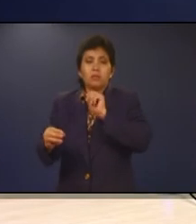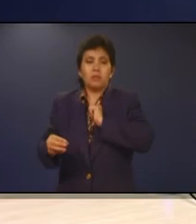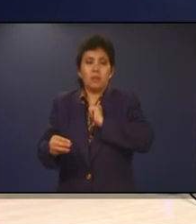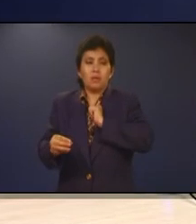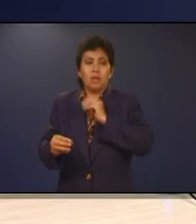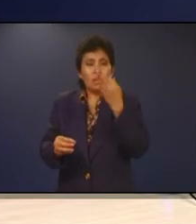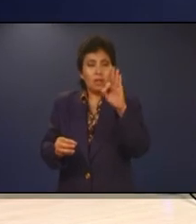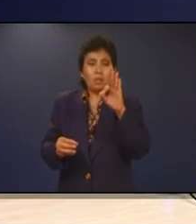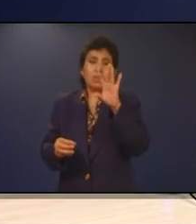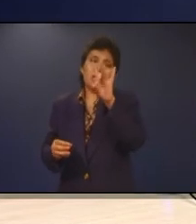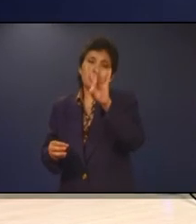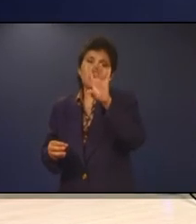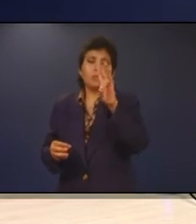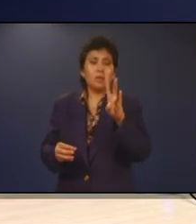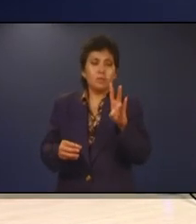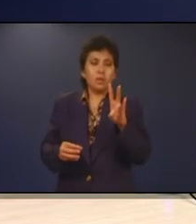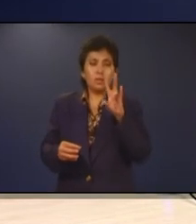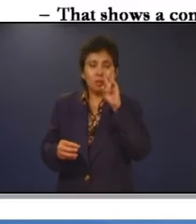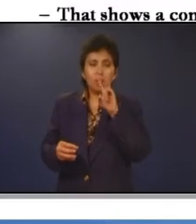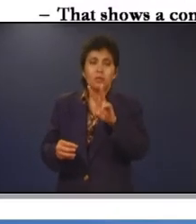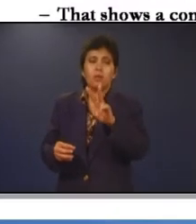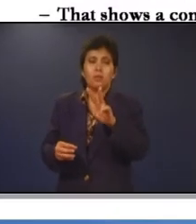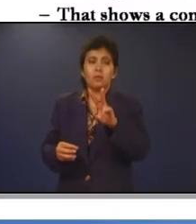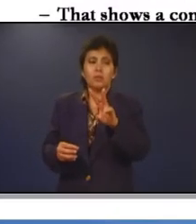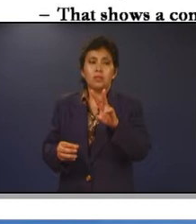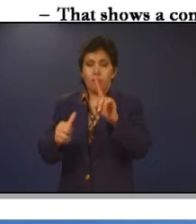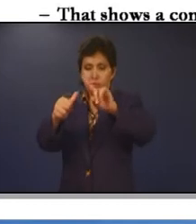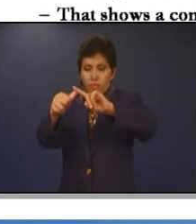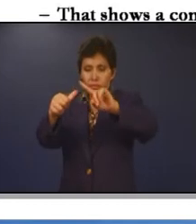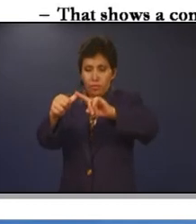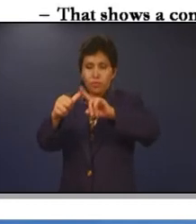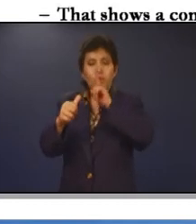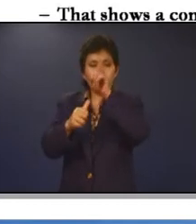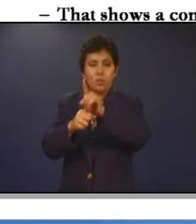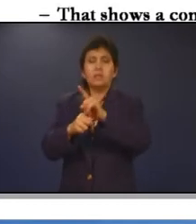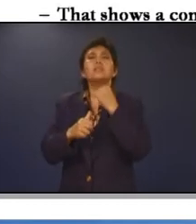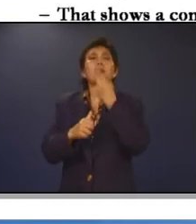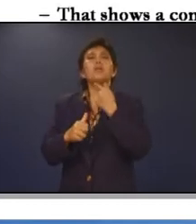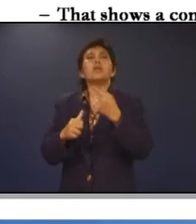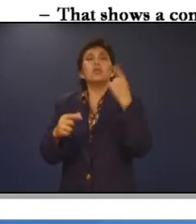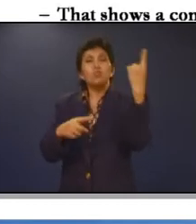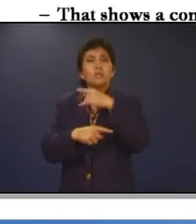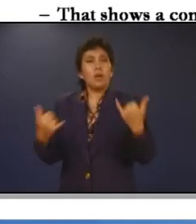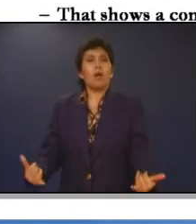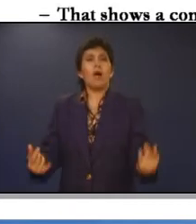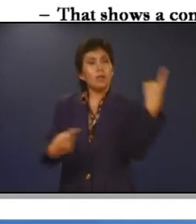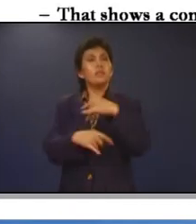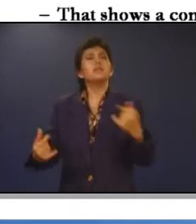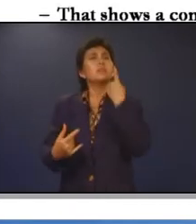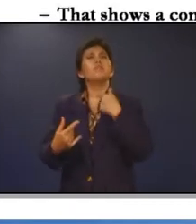By Higgins in 1987, he looked at 3 types of self, which is the first one, your actual self, who you are